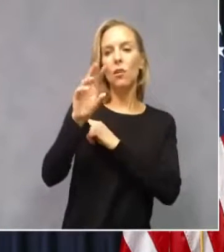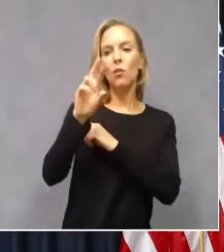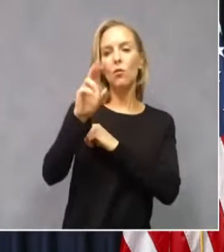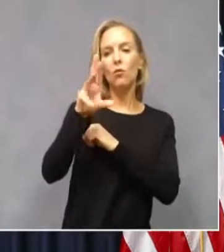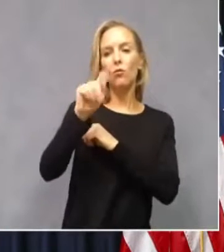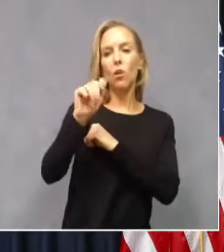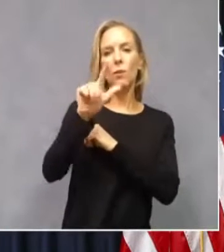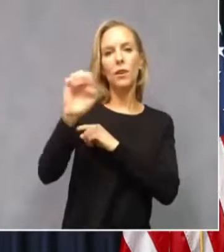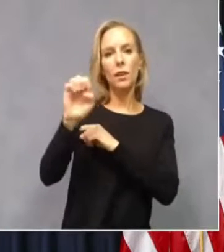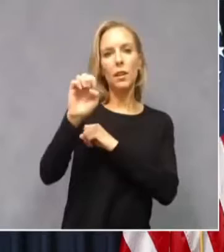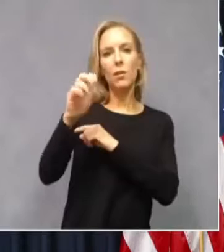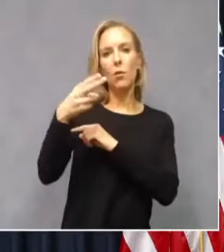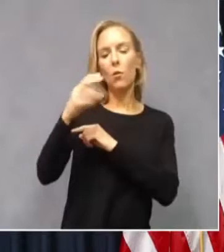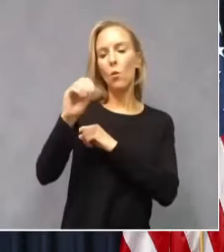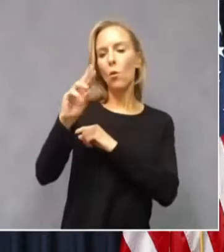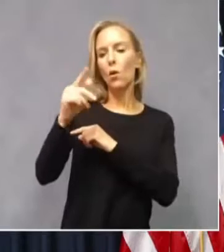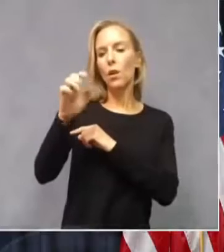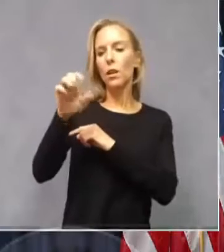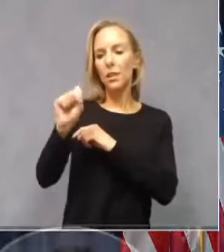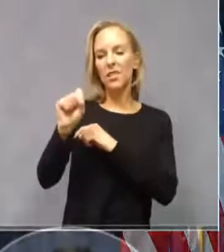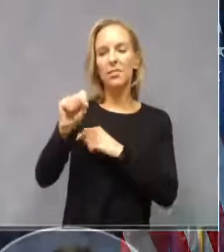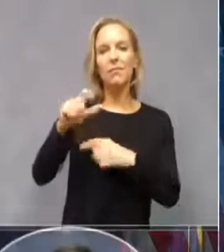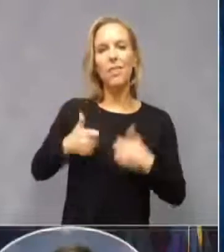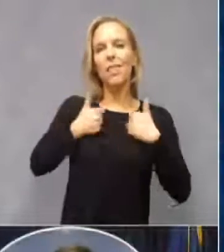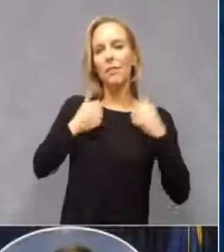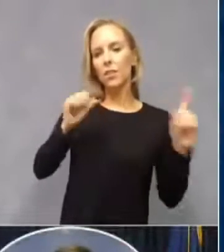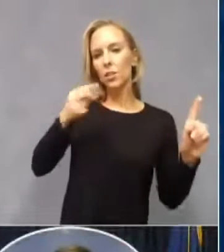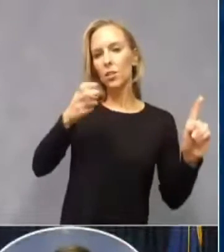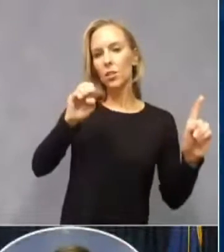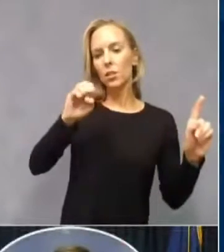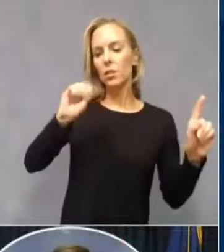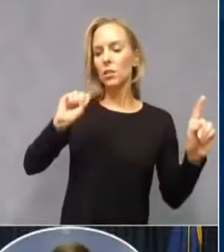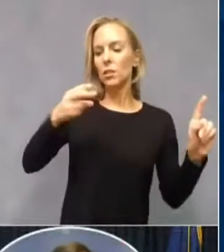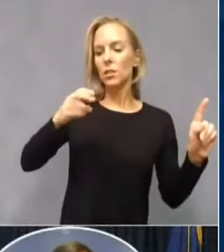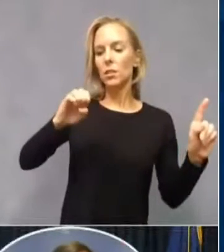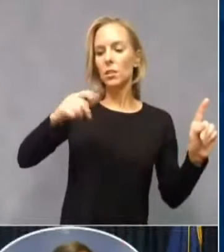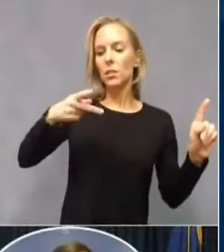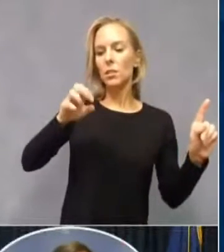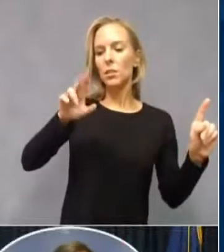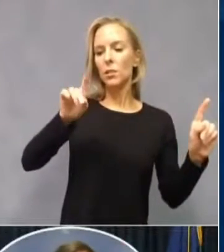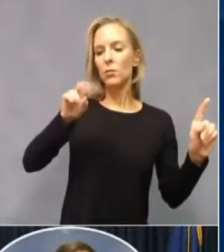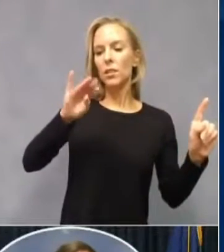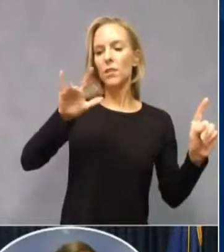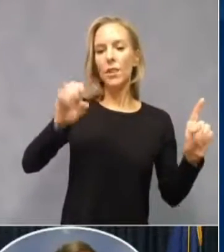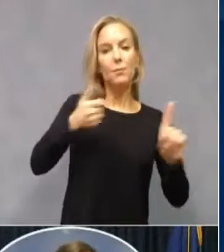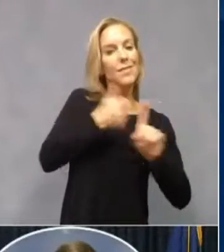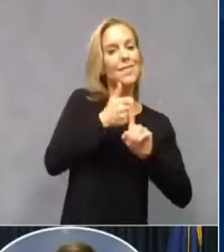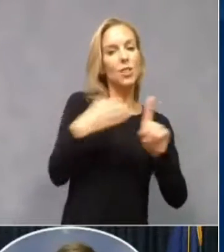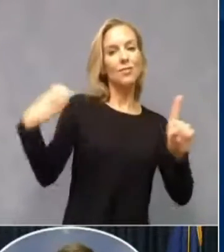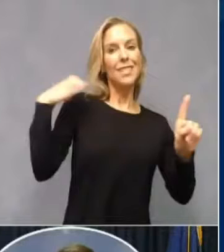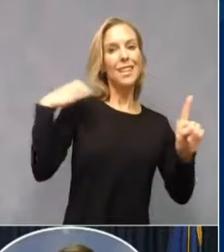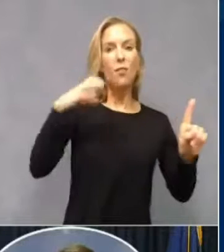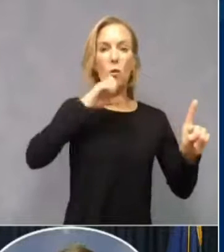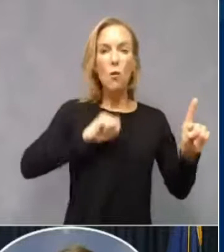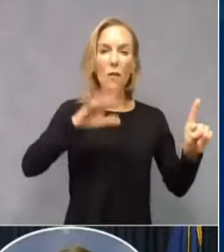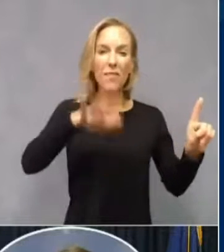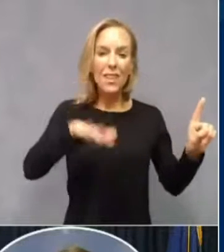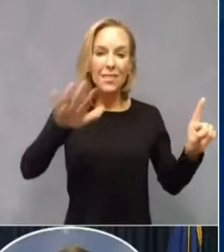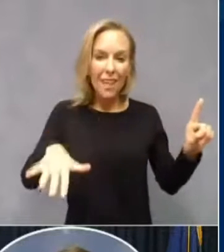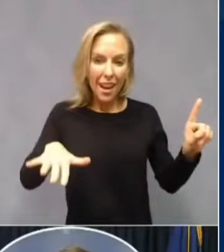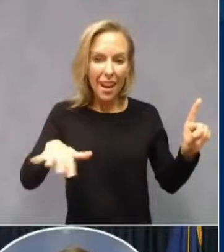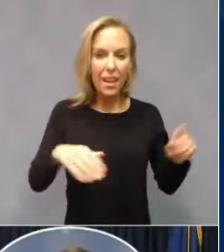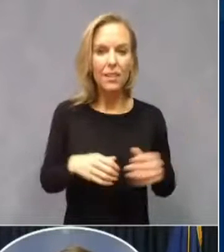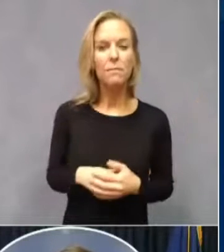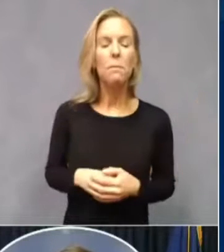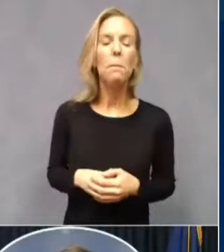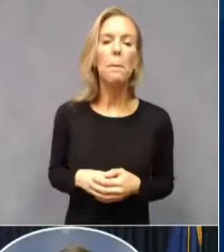Shepherdsville after a battle with cancer and COVID-19. The chief was only 55 years old.